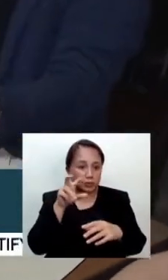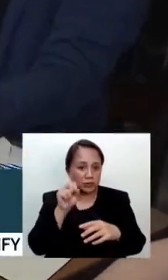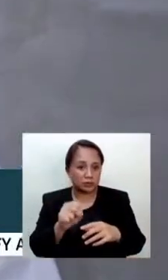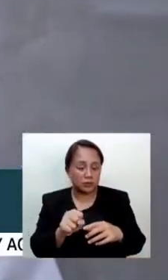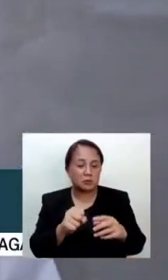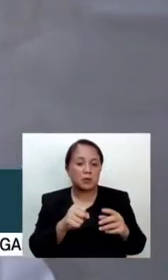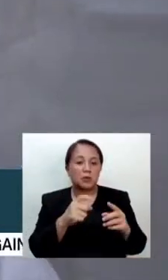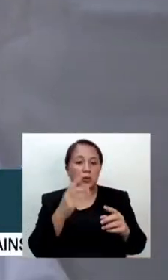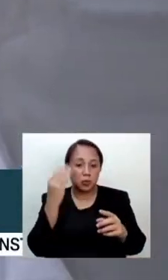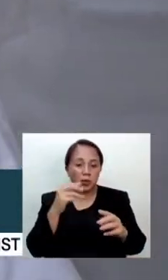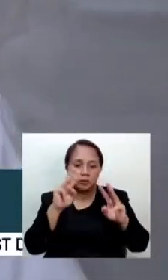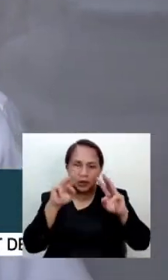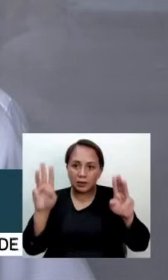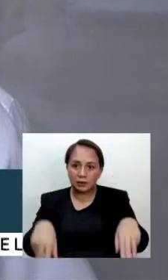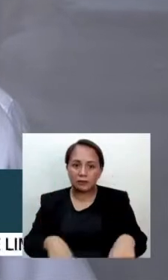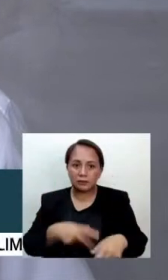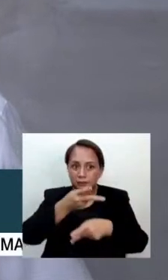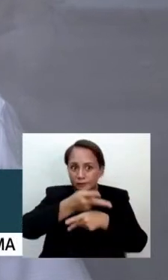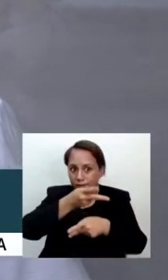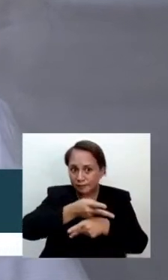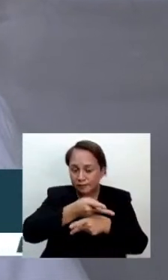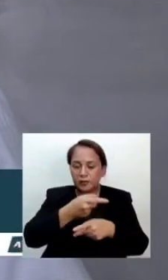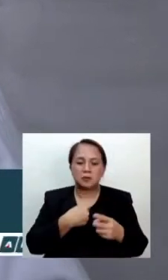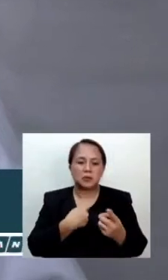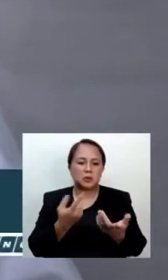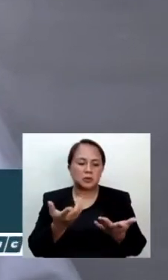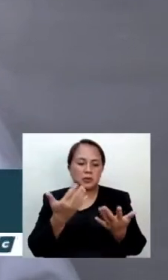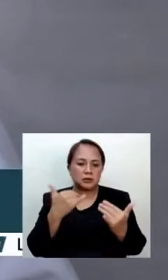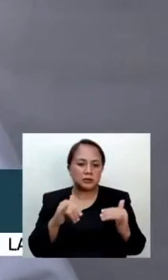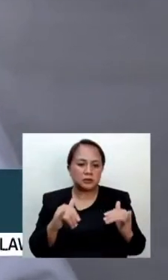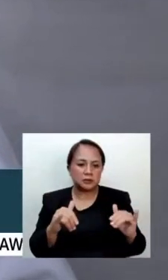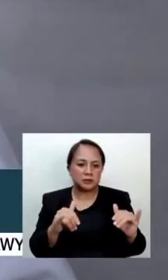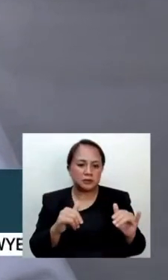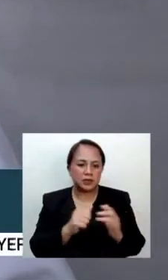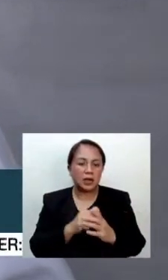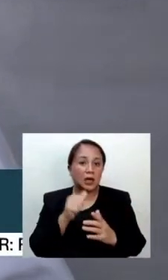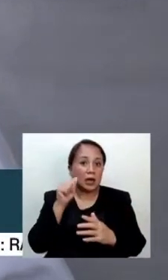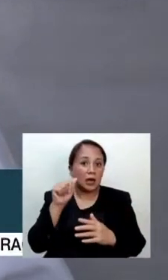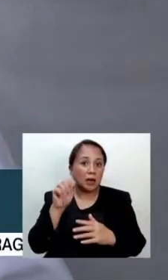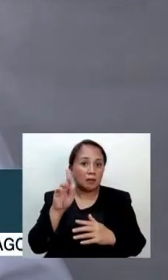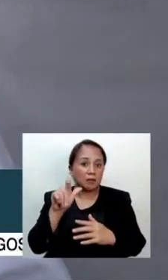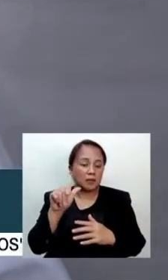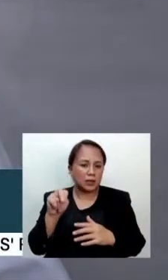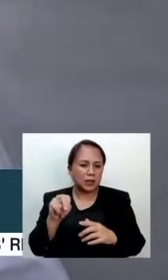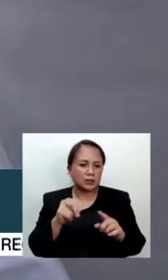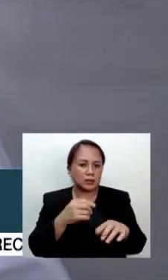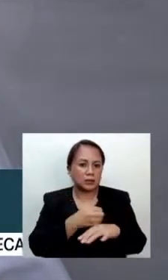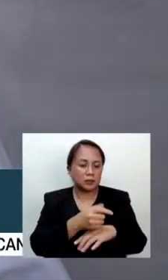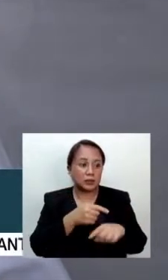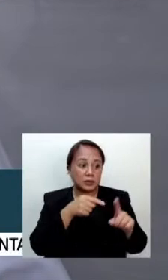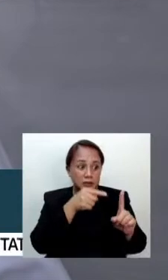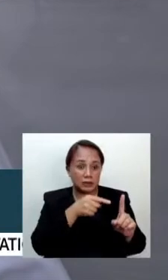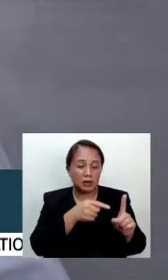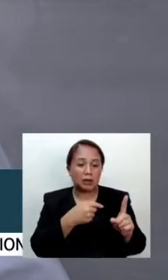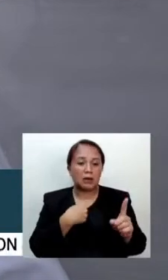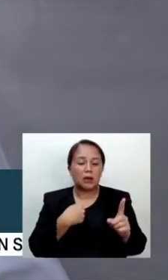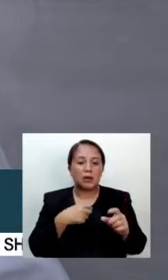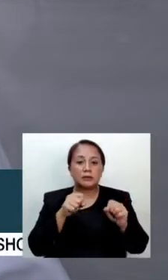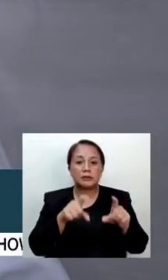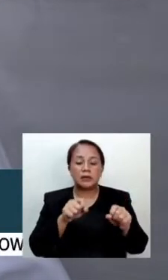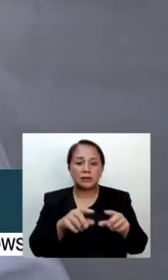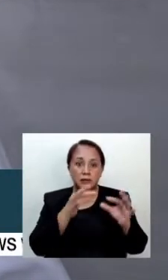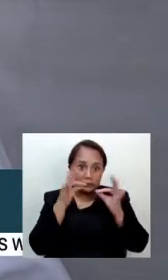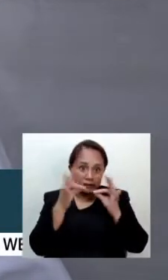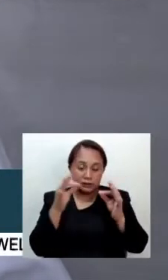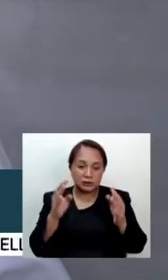because Malacanang is watching. And his own aide, Ablen. Ablen had accused Ragos of running illegal activities in Bucor, while Ragos accused